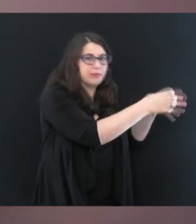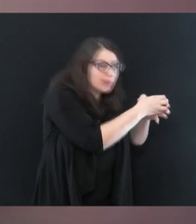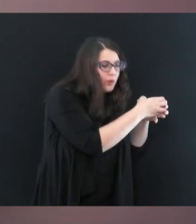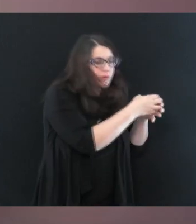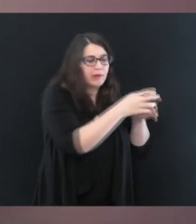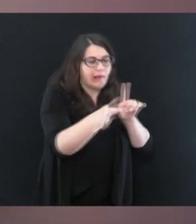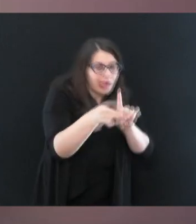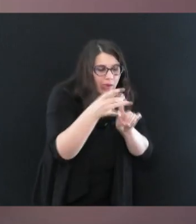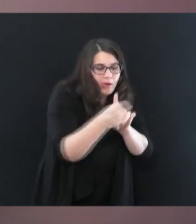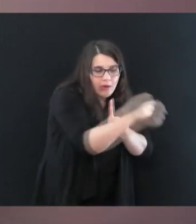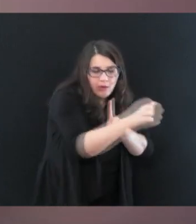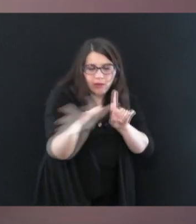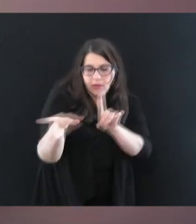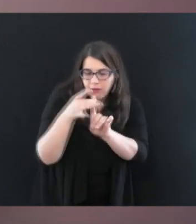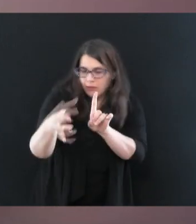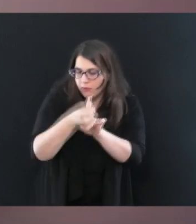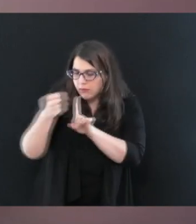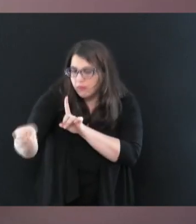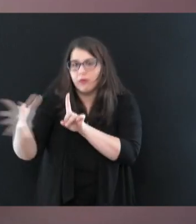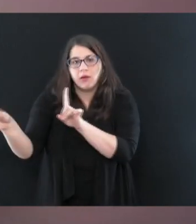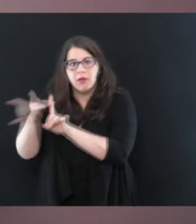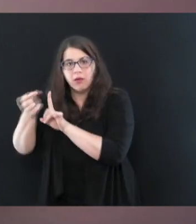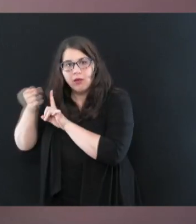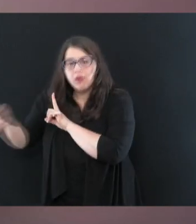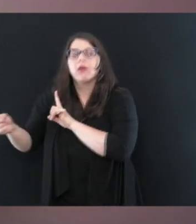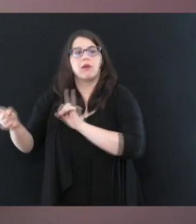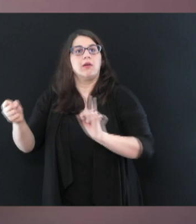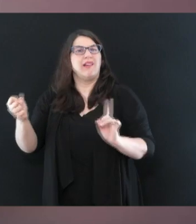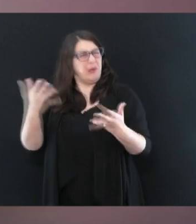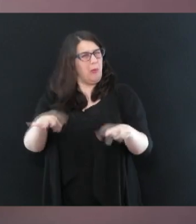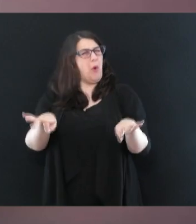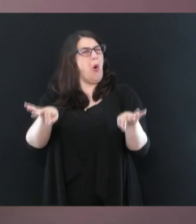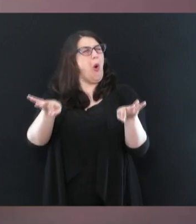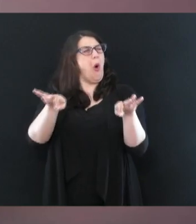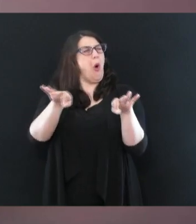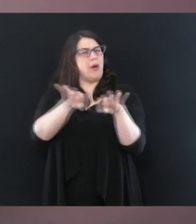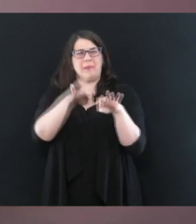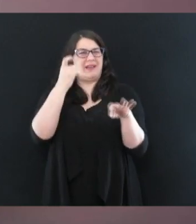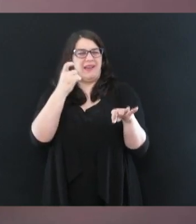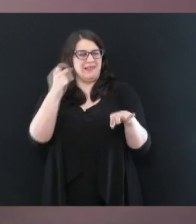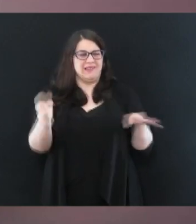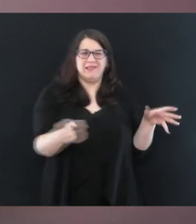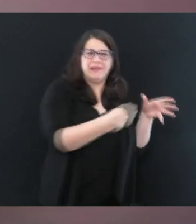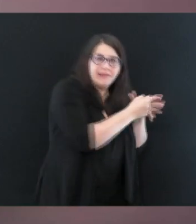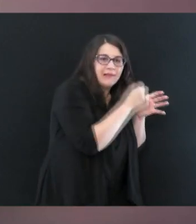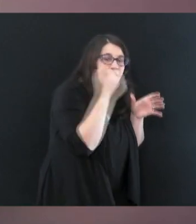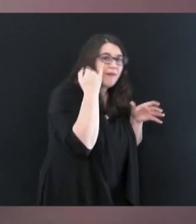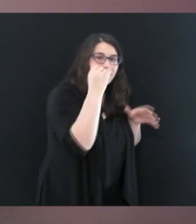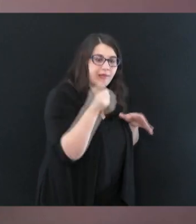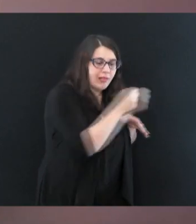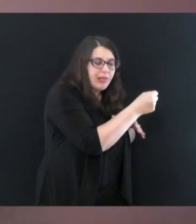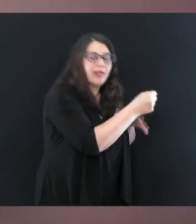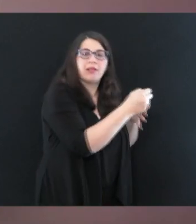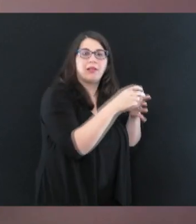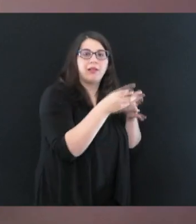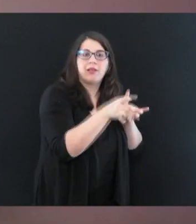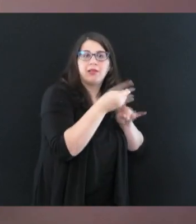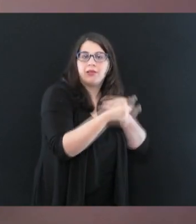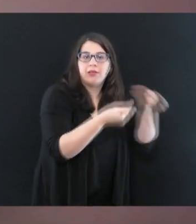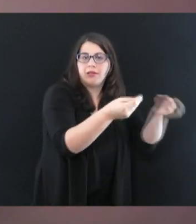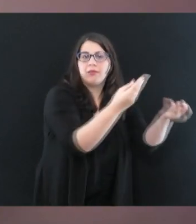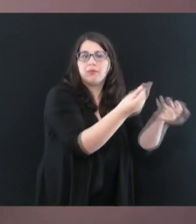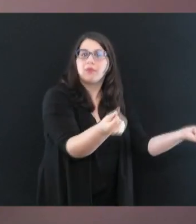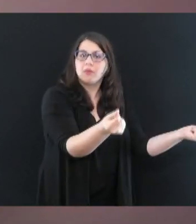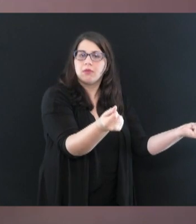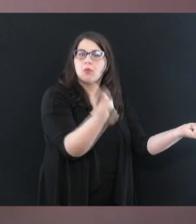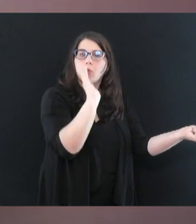really substantially impact positively the health of West Virginia. But what we will see initially is the infection